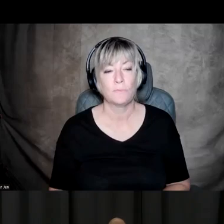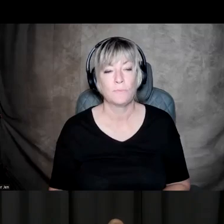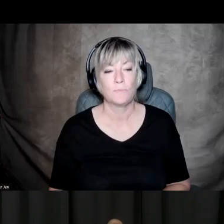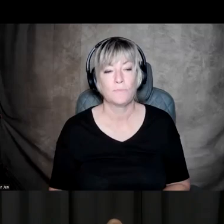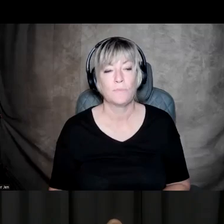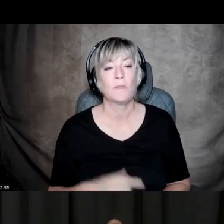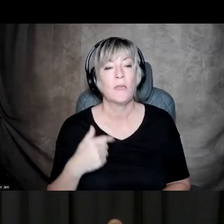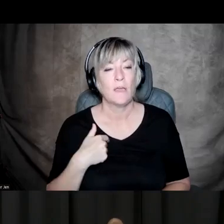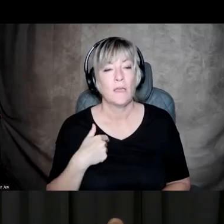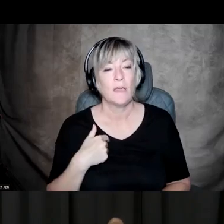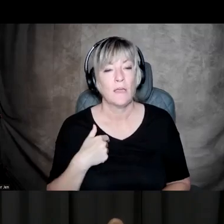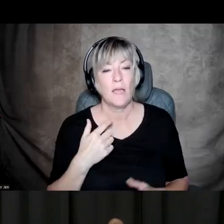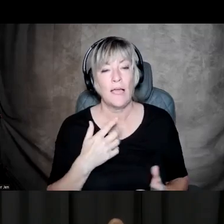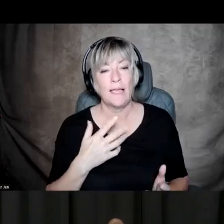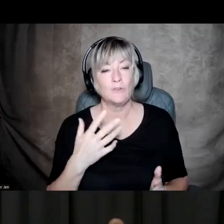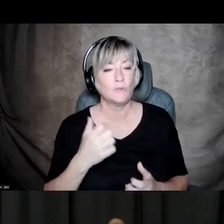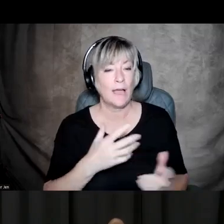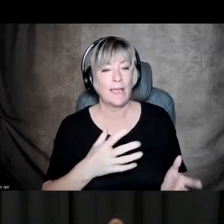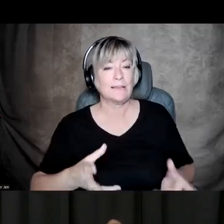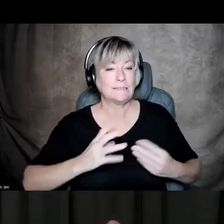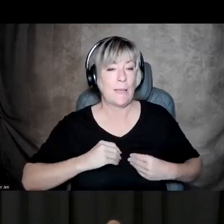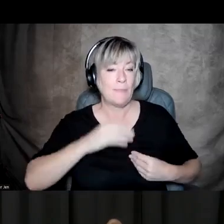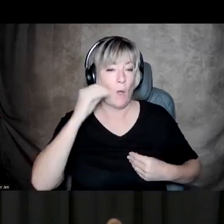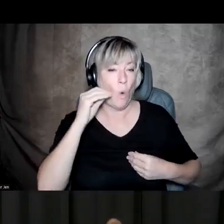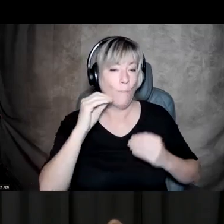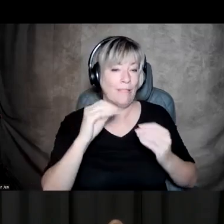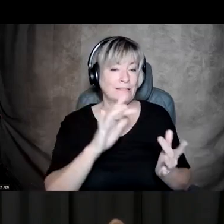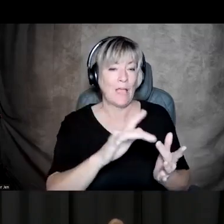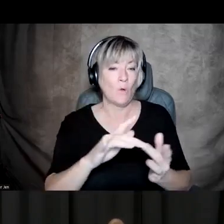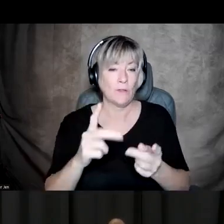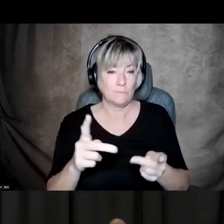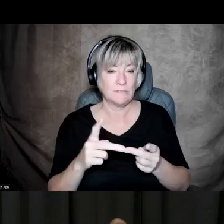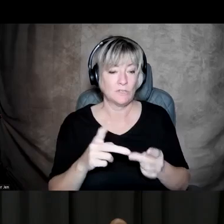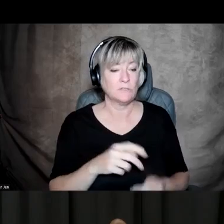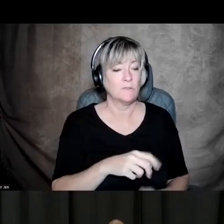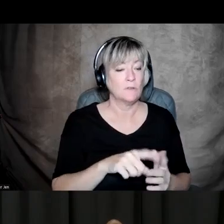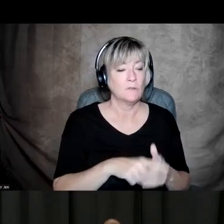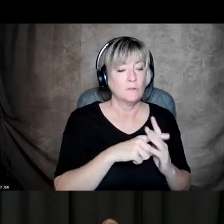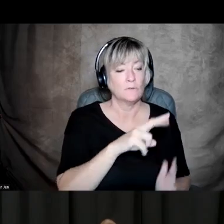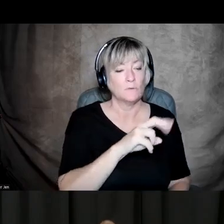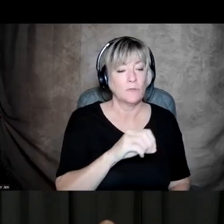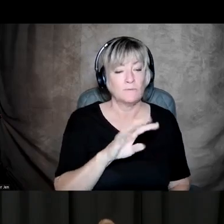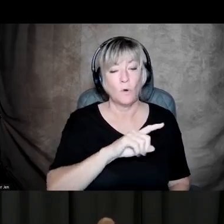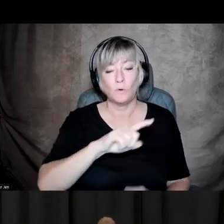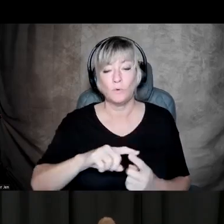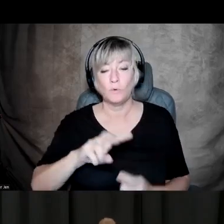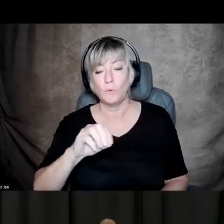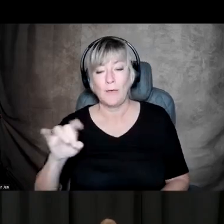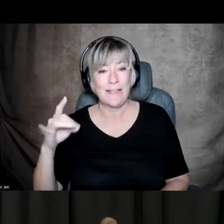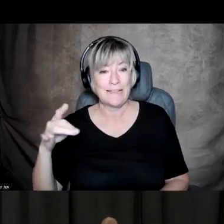I would take that homeless outreach position and would go on from 2004 to